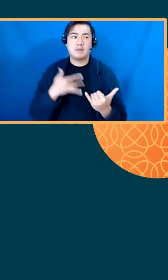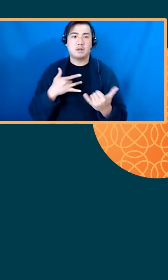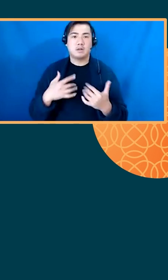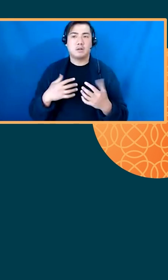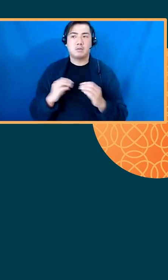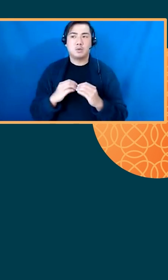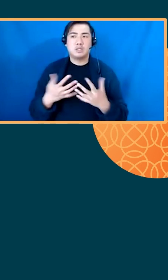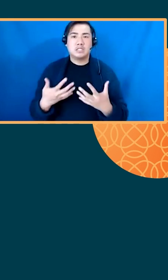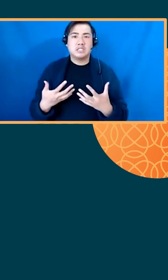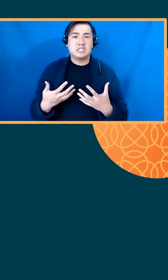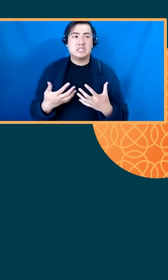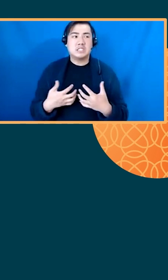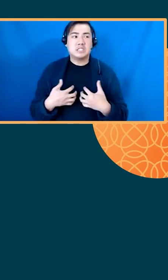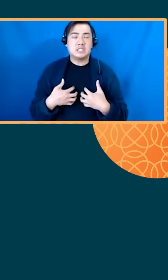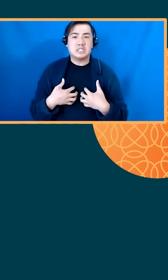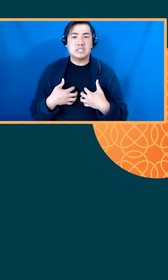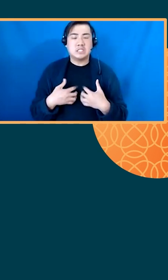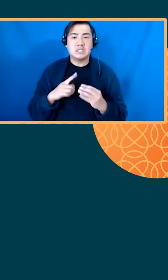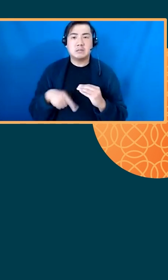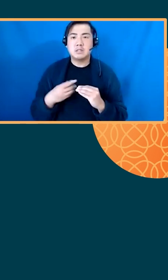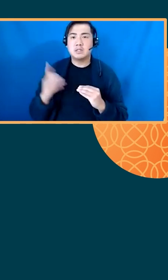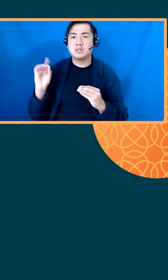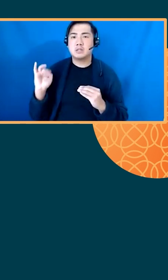around DEI as